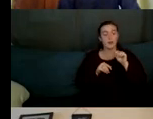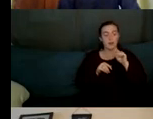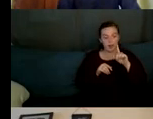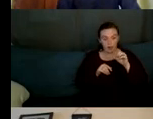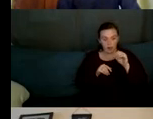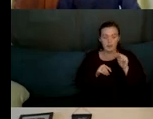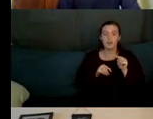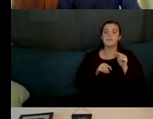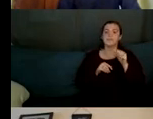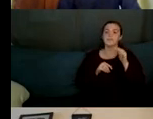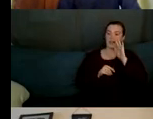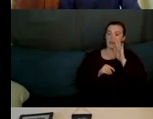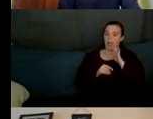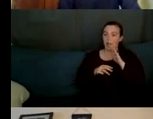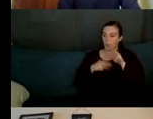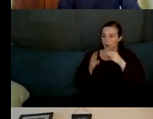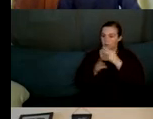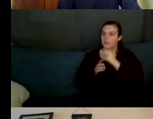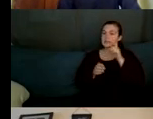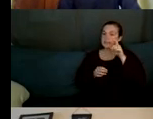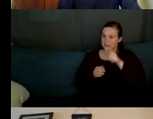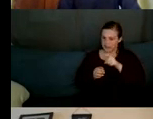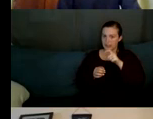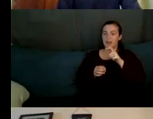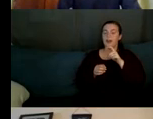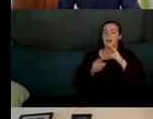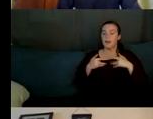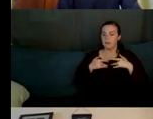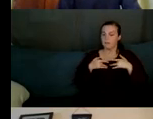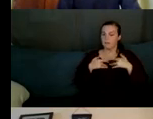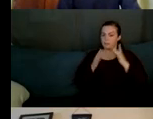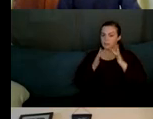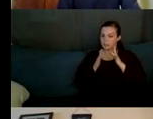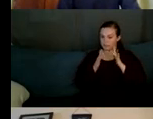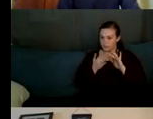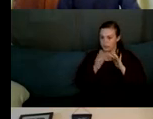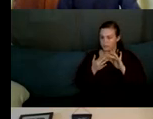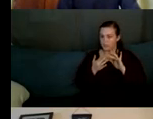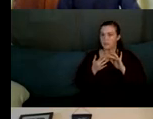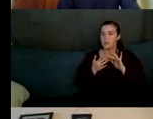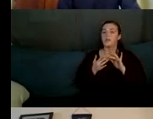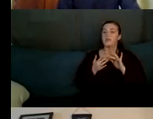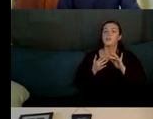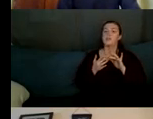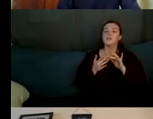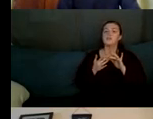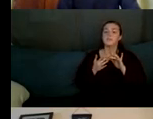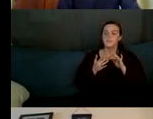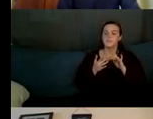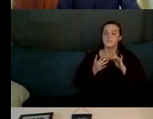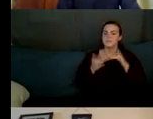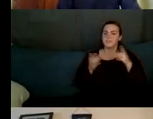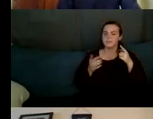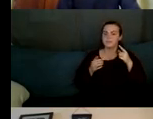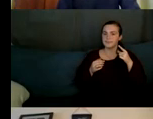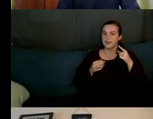event. So the Colegio de Iberia was not an event that had ever happened in person. It